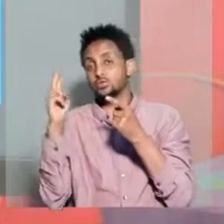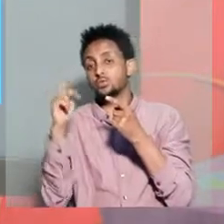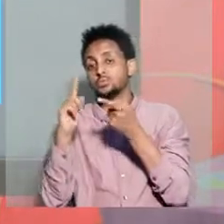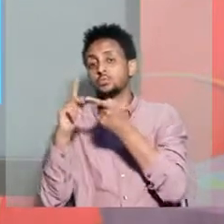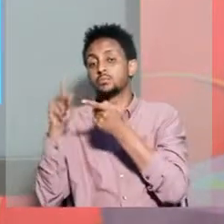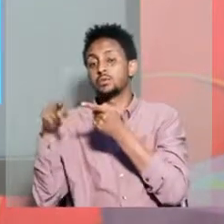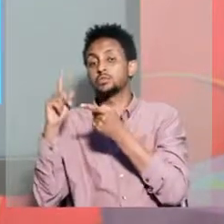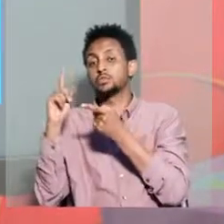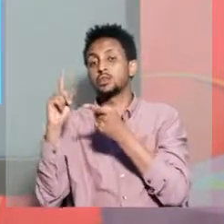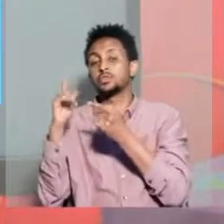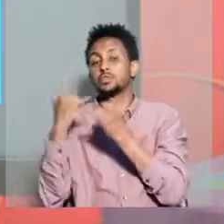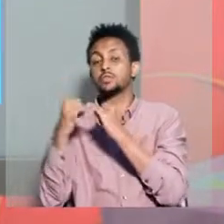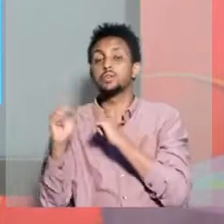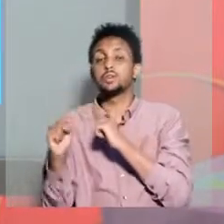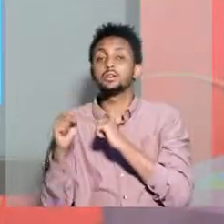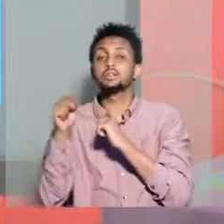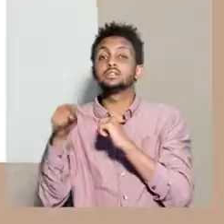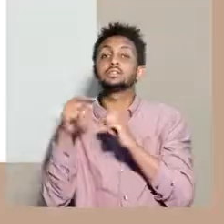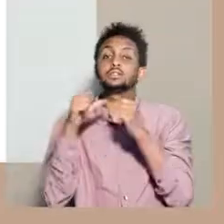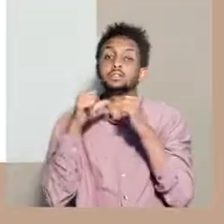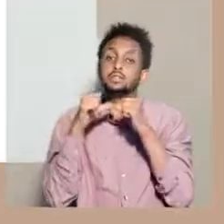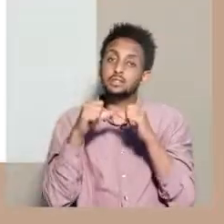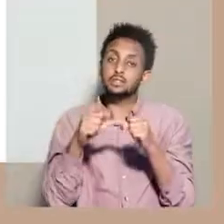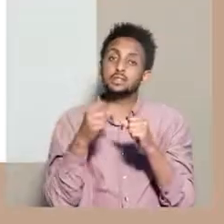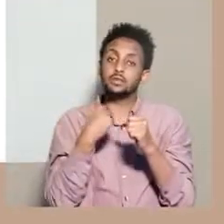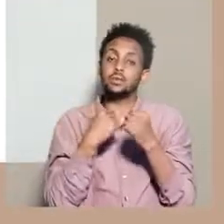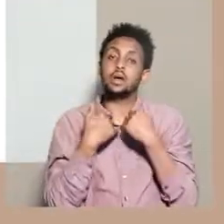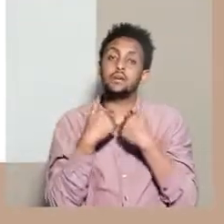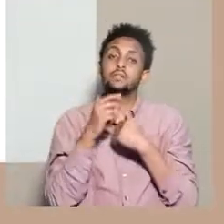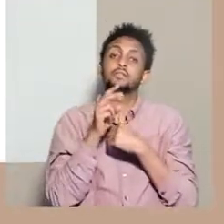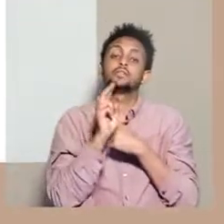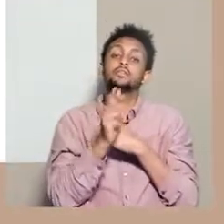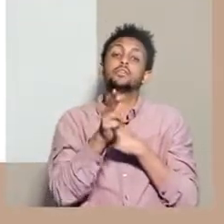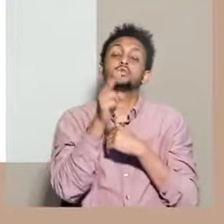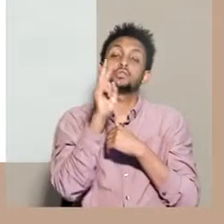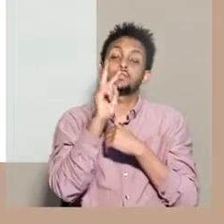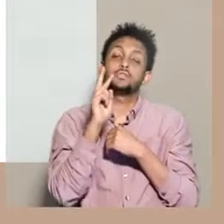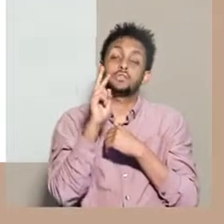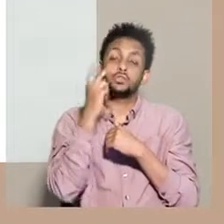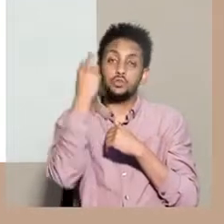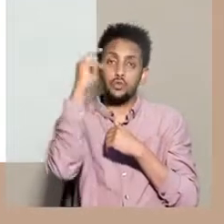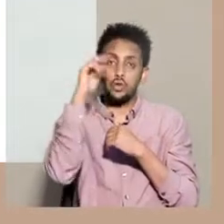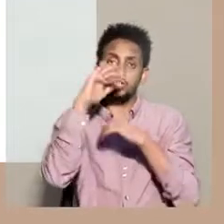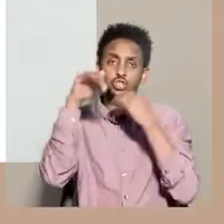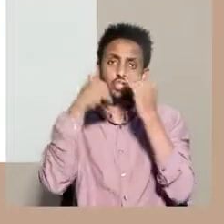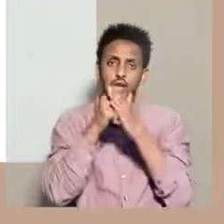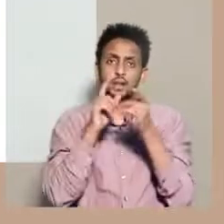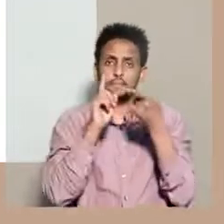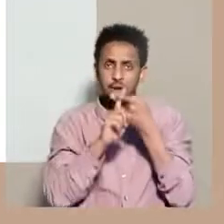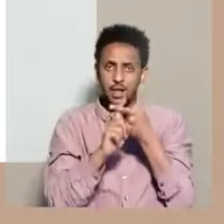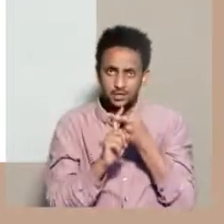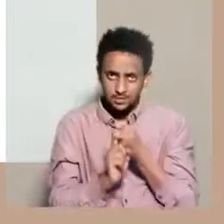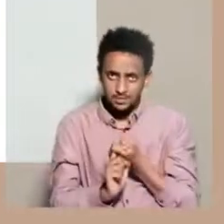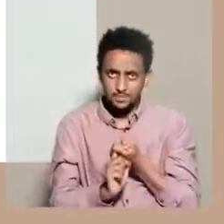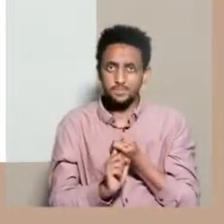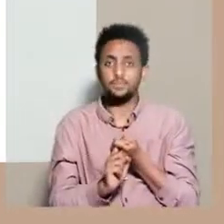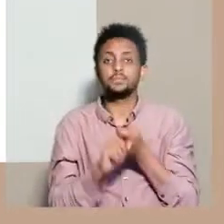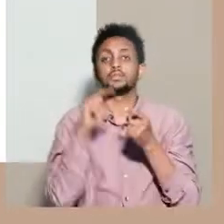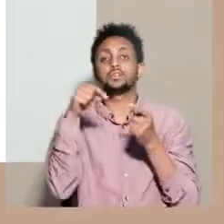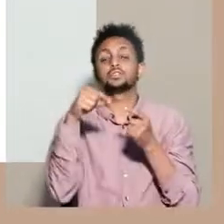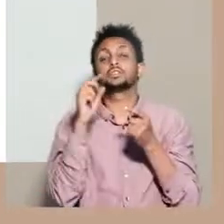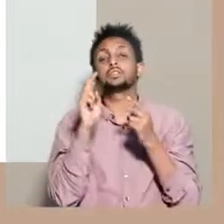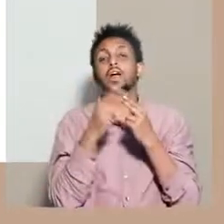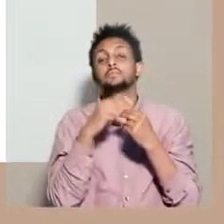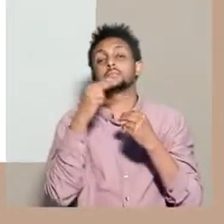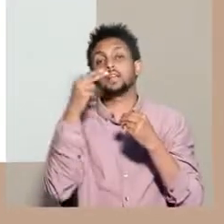pressure at section 2. And this tells us that velocity v squared over 2 in generally plus g times